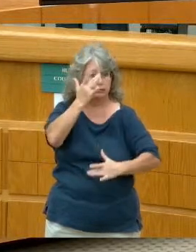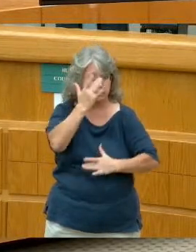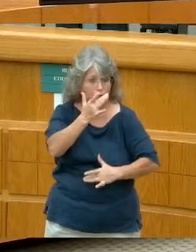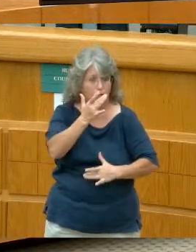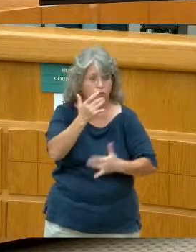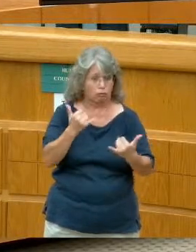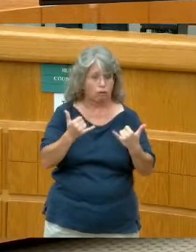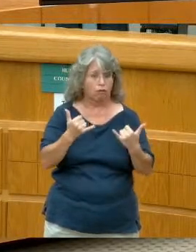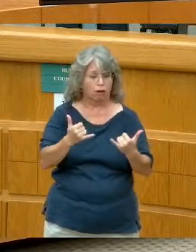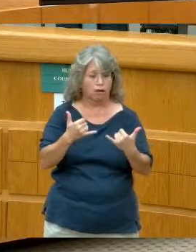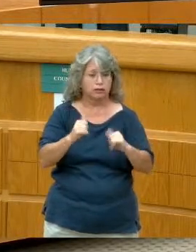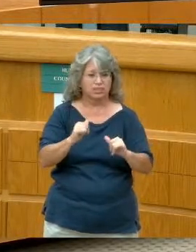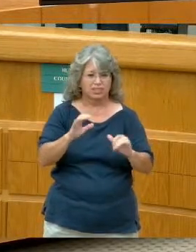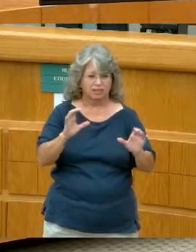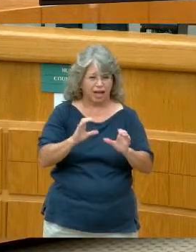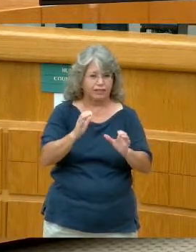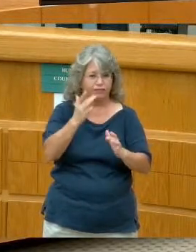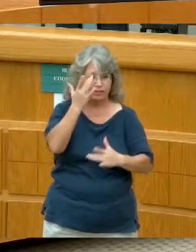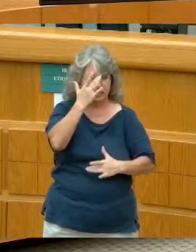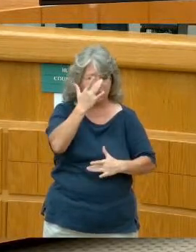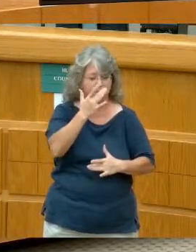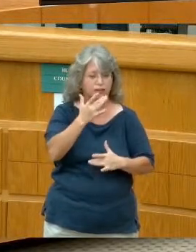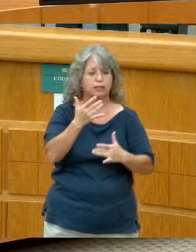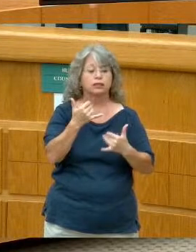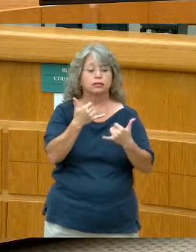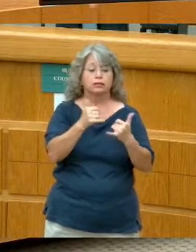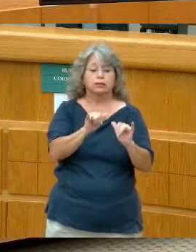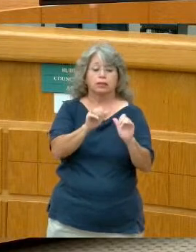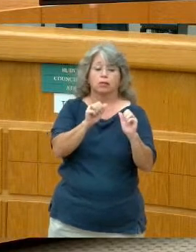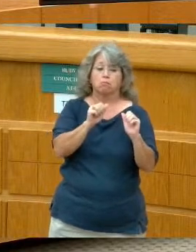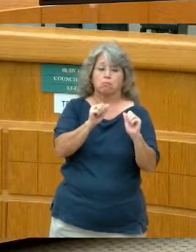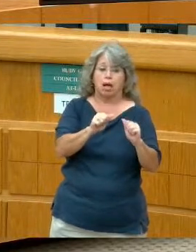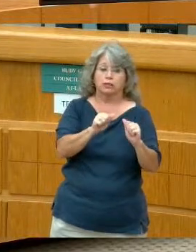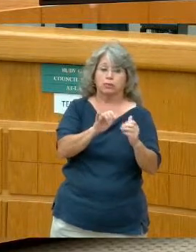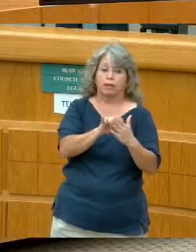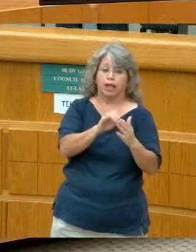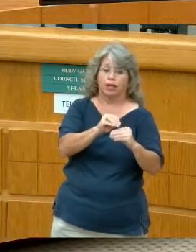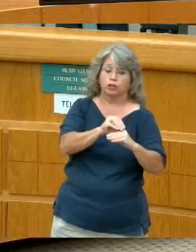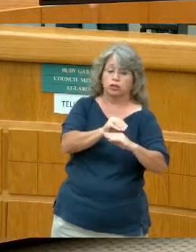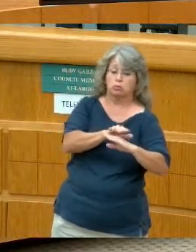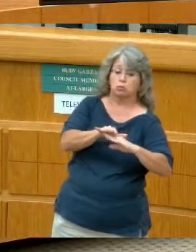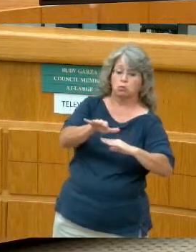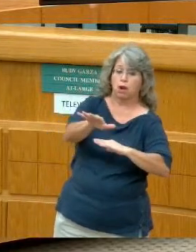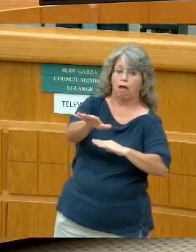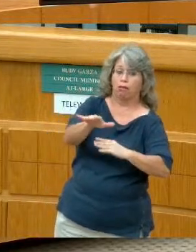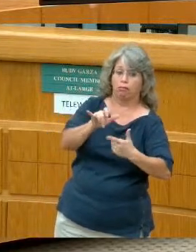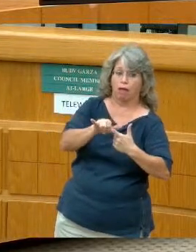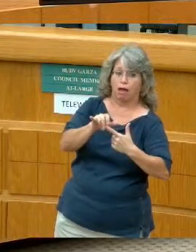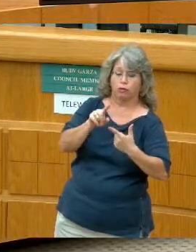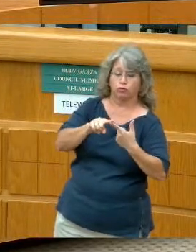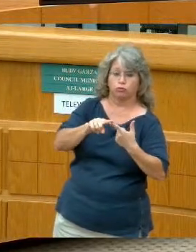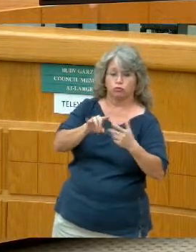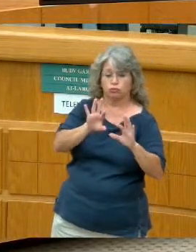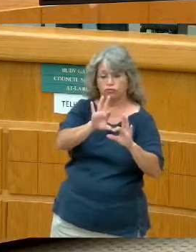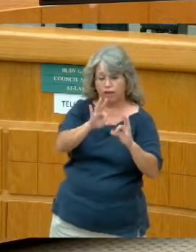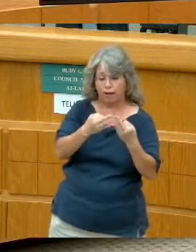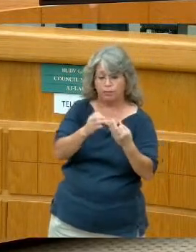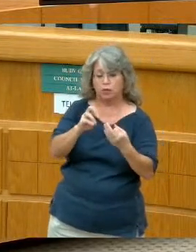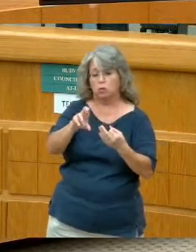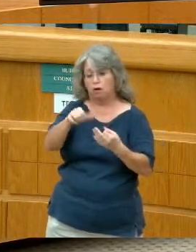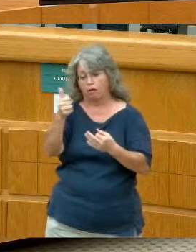active cases, which means people that are still sick in the community that could still potentially spread the virus to family members and to